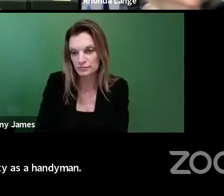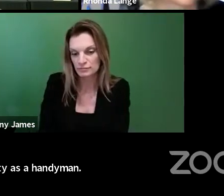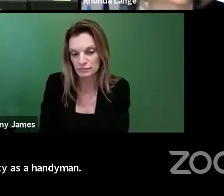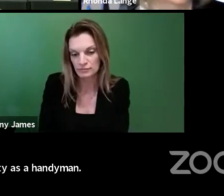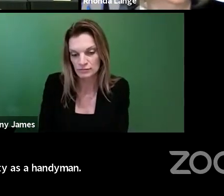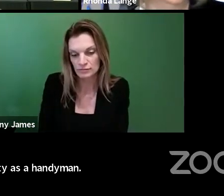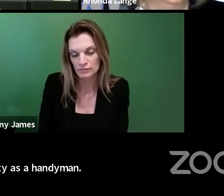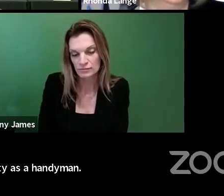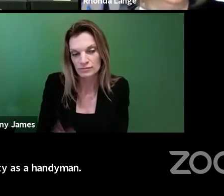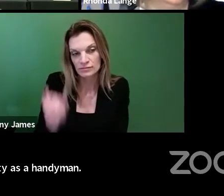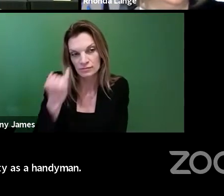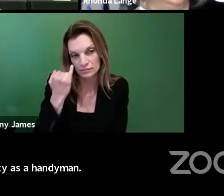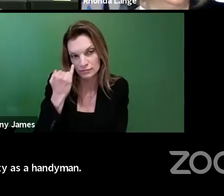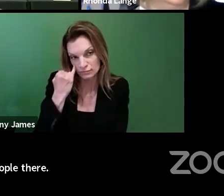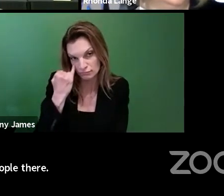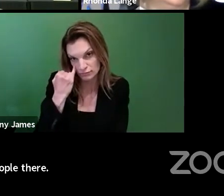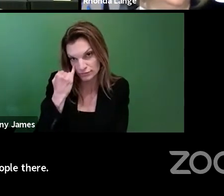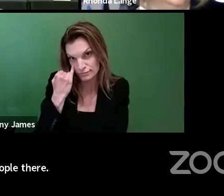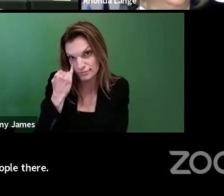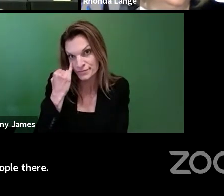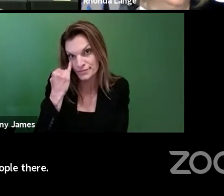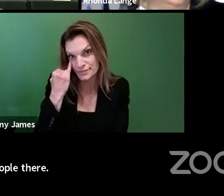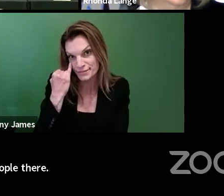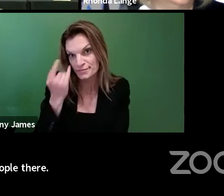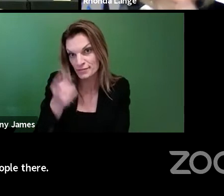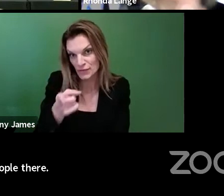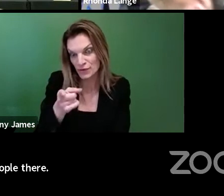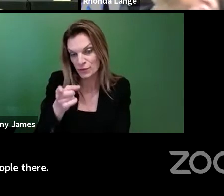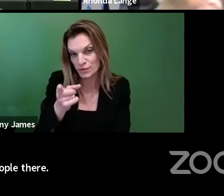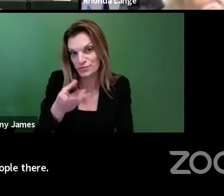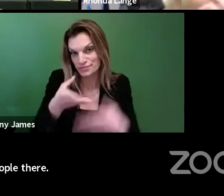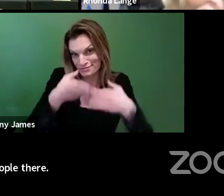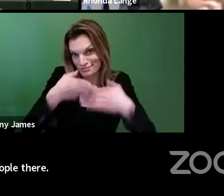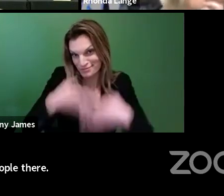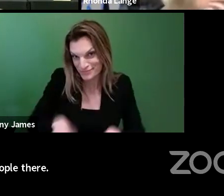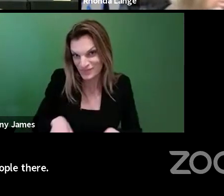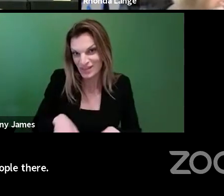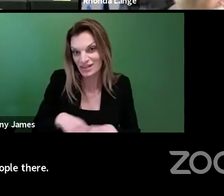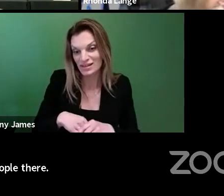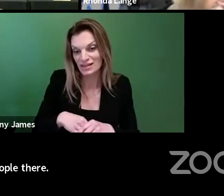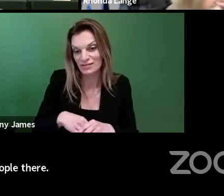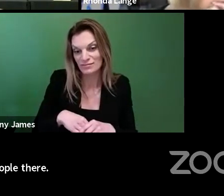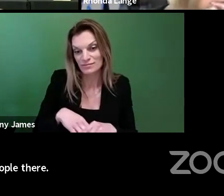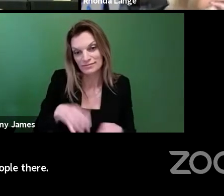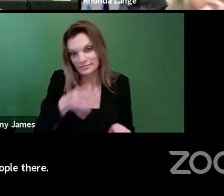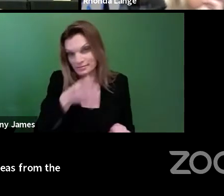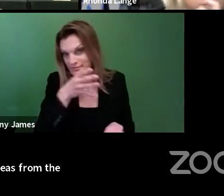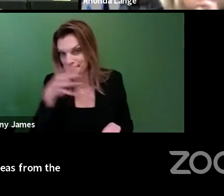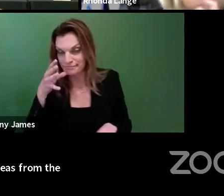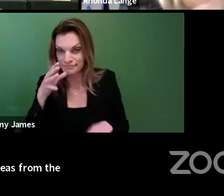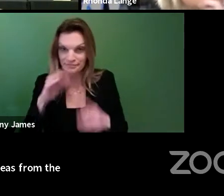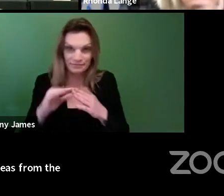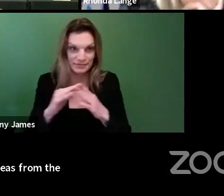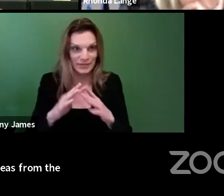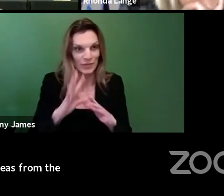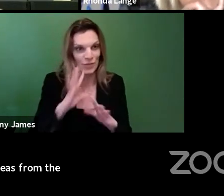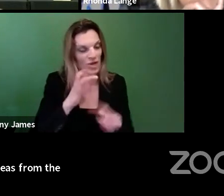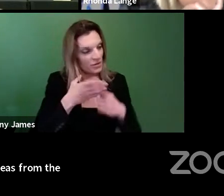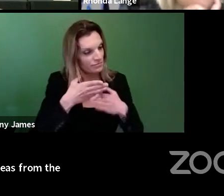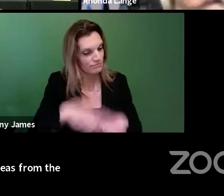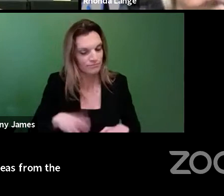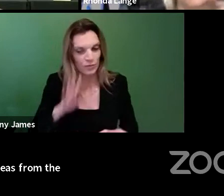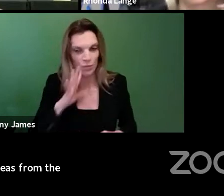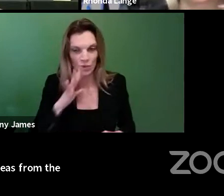If you divide the rural areas from the cities too much, you're going to create division in the